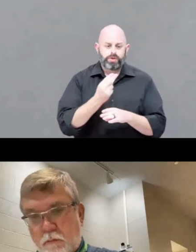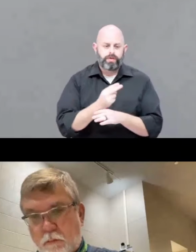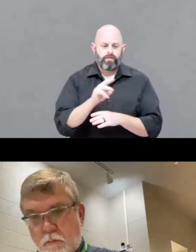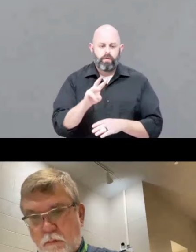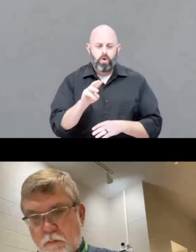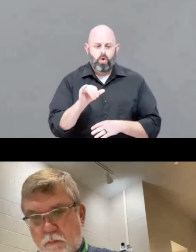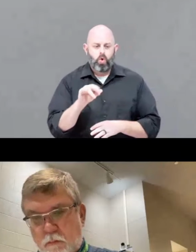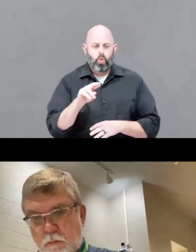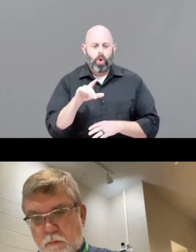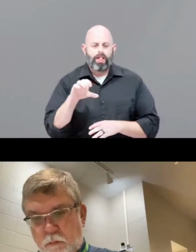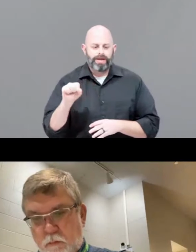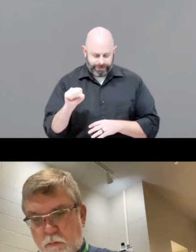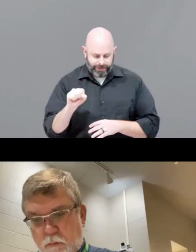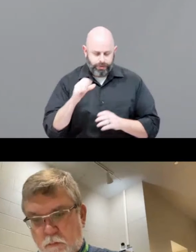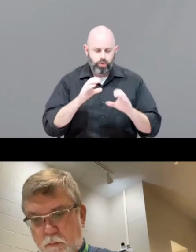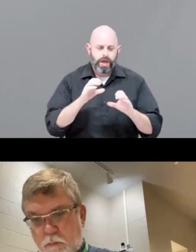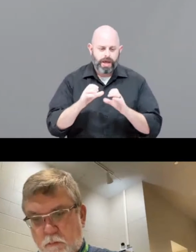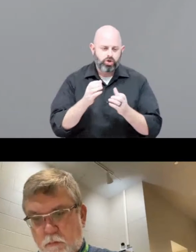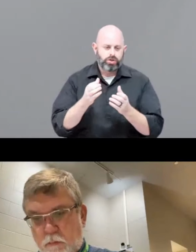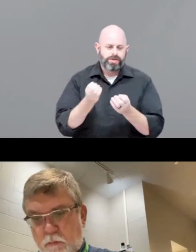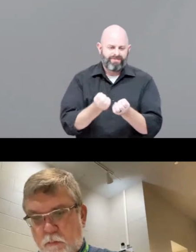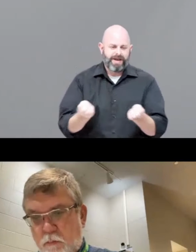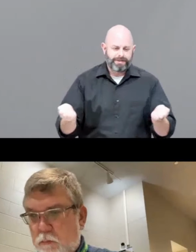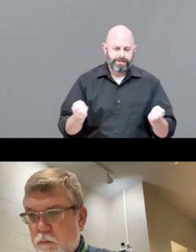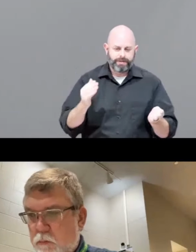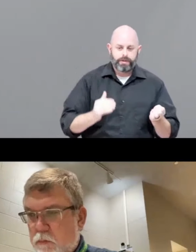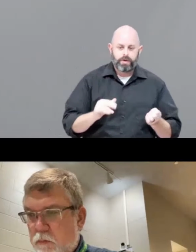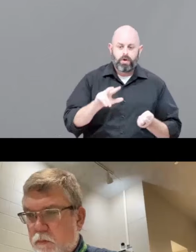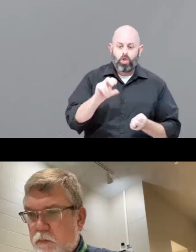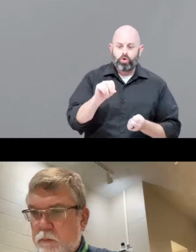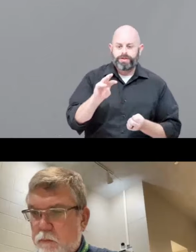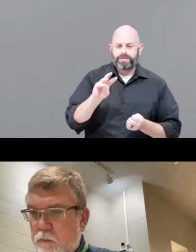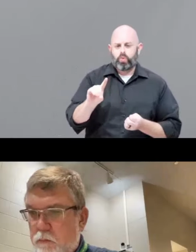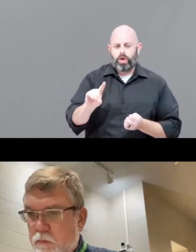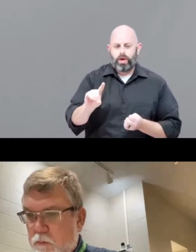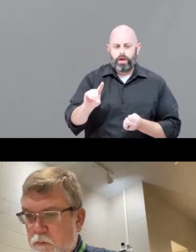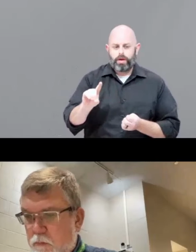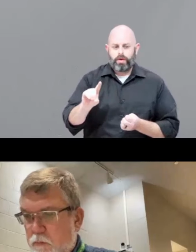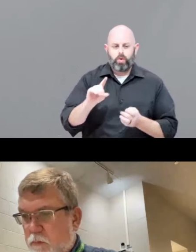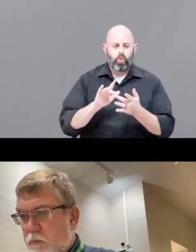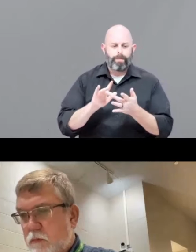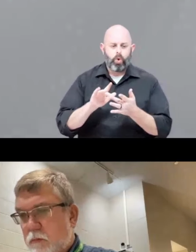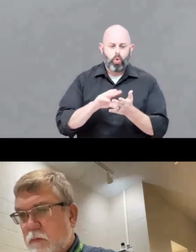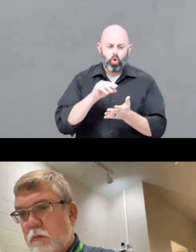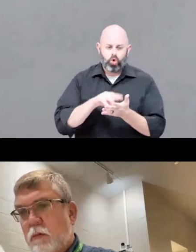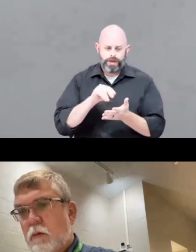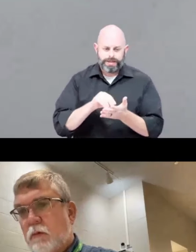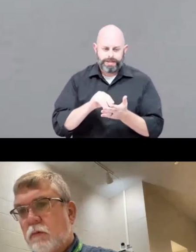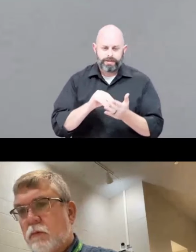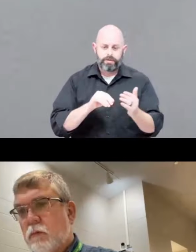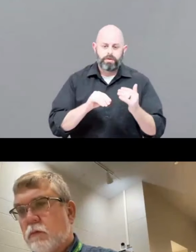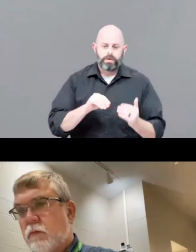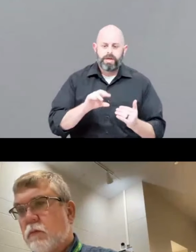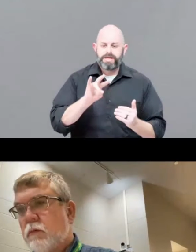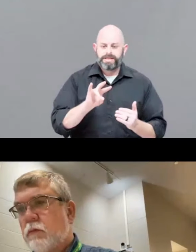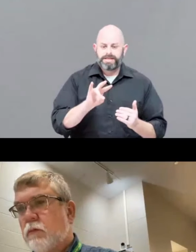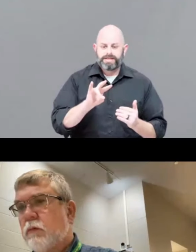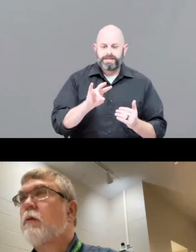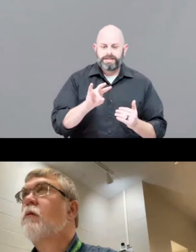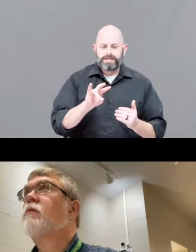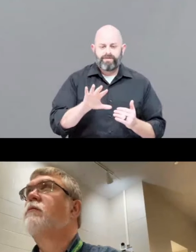communication devices. Policy 3061, remote learning. Policy